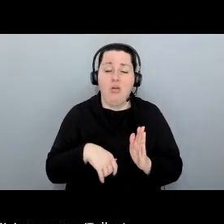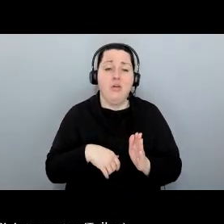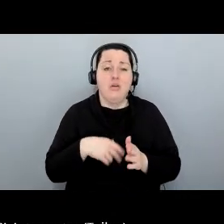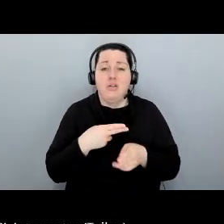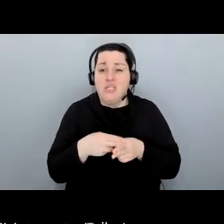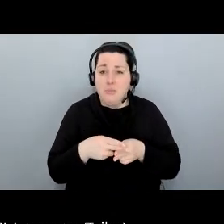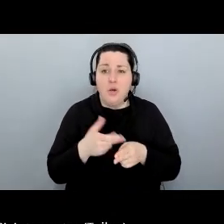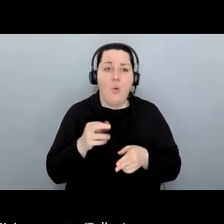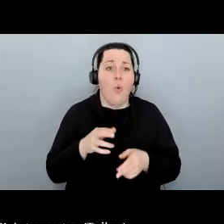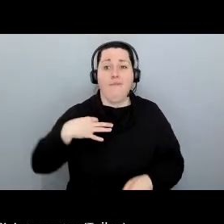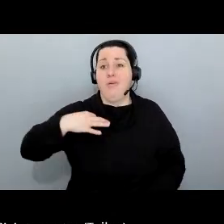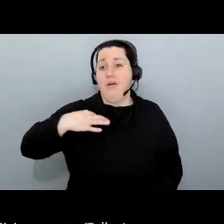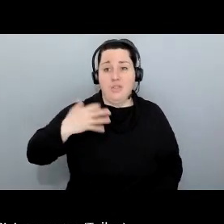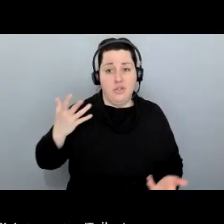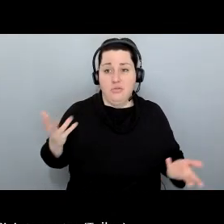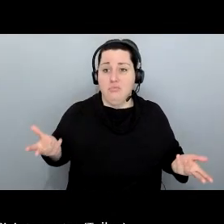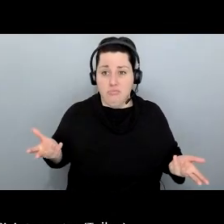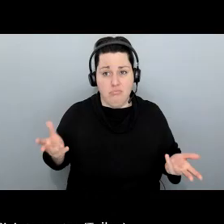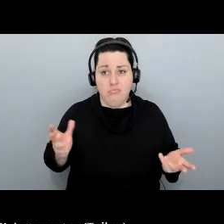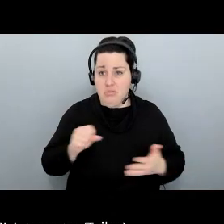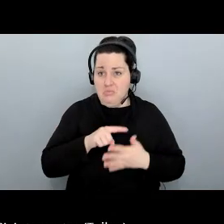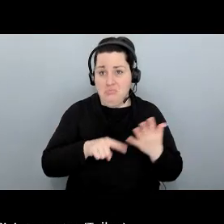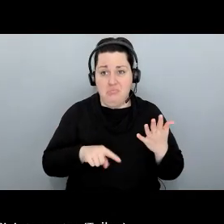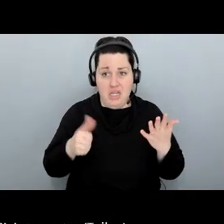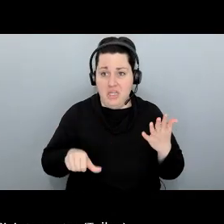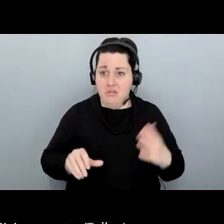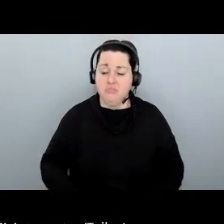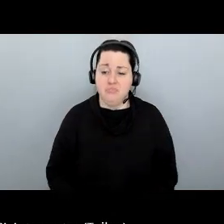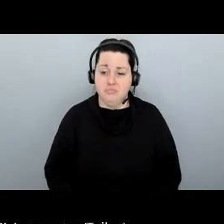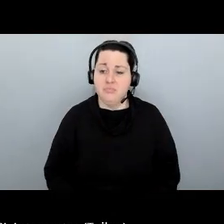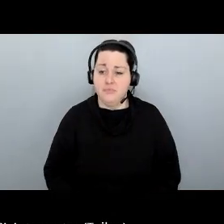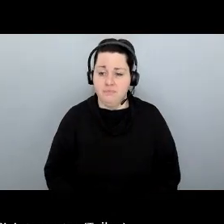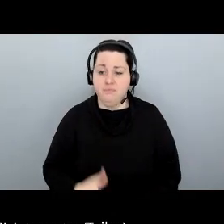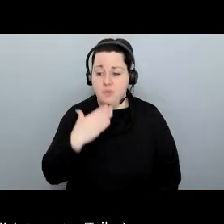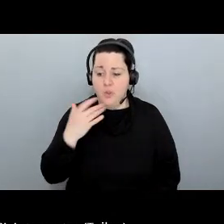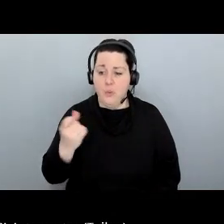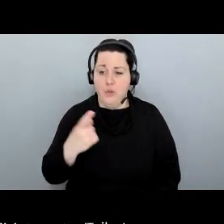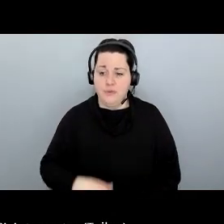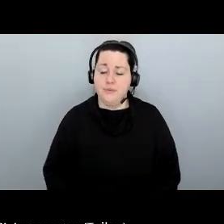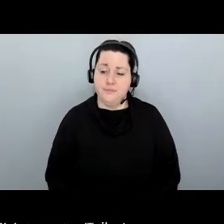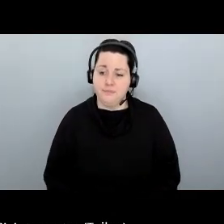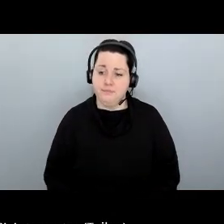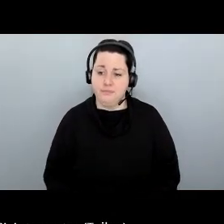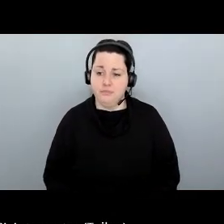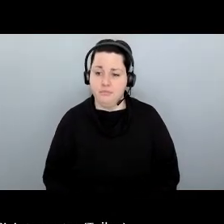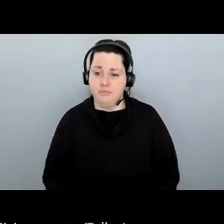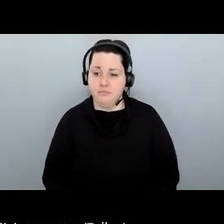even a volunteer. All right. Good questions, guys.